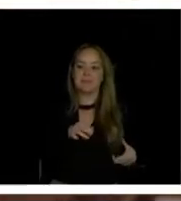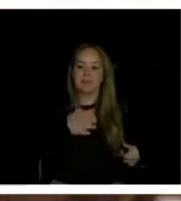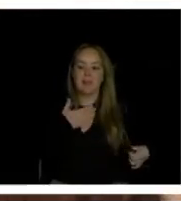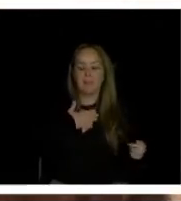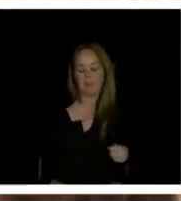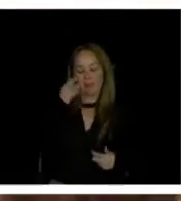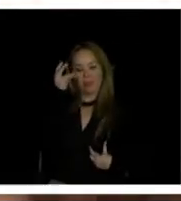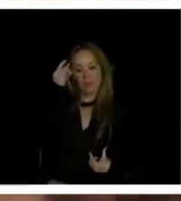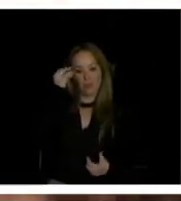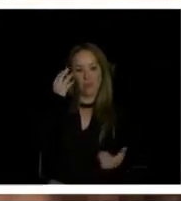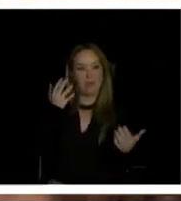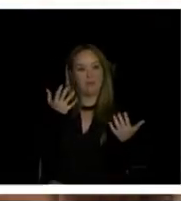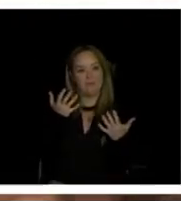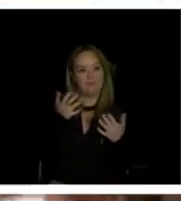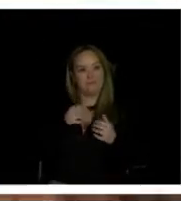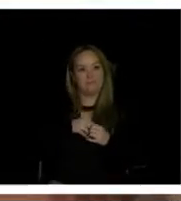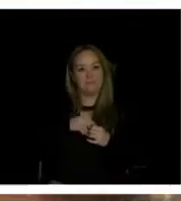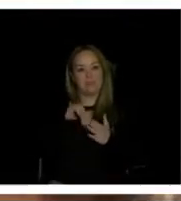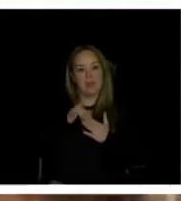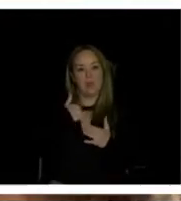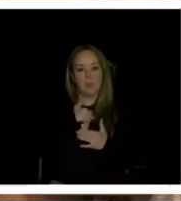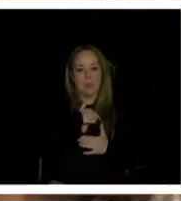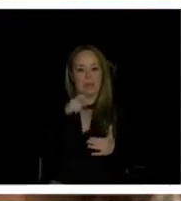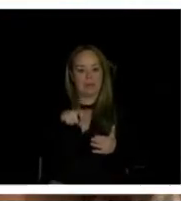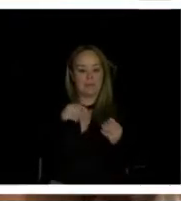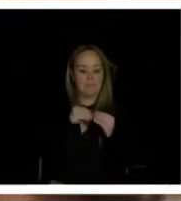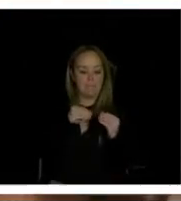My thought was we need more